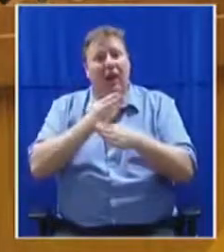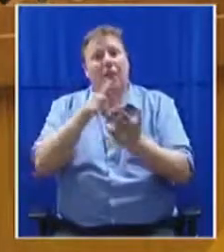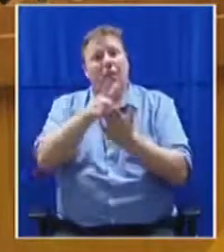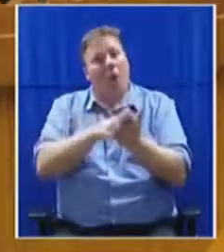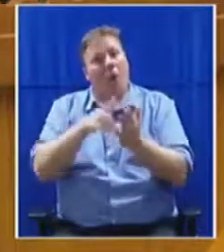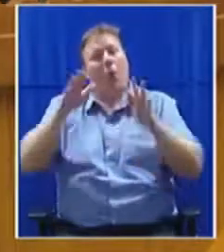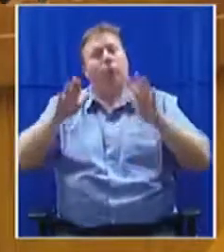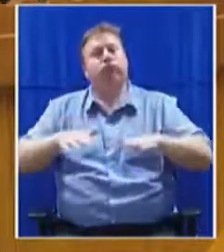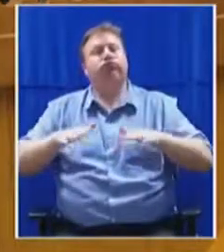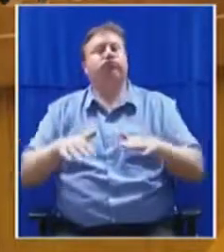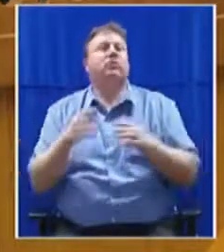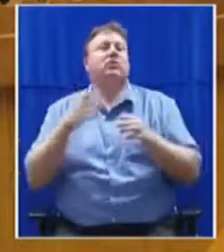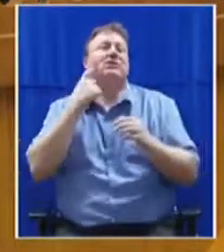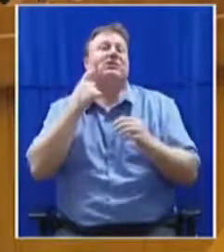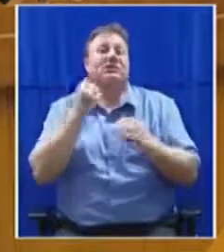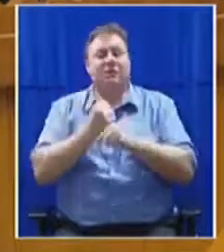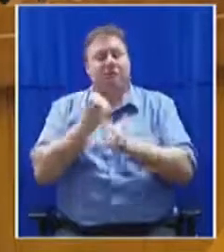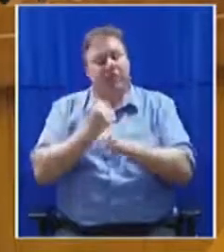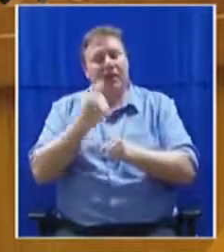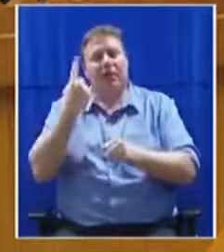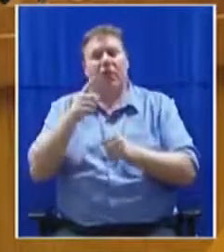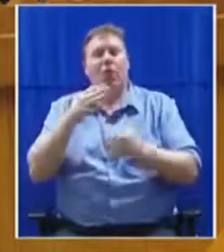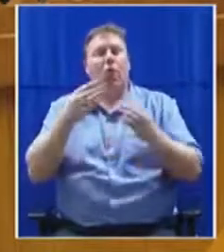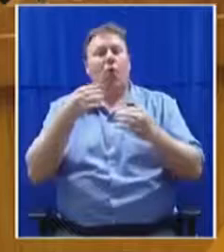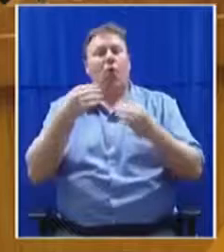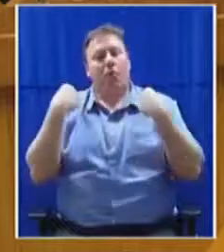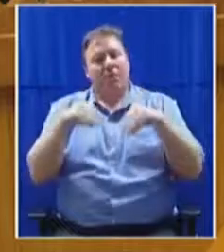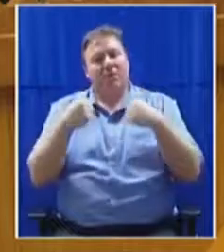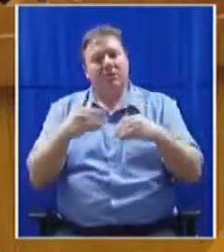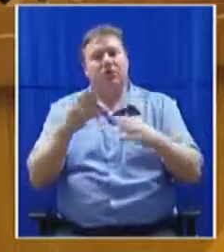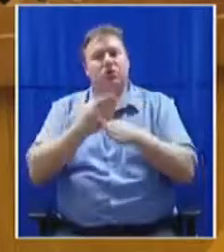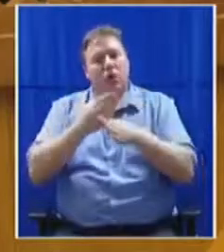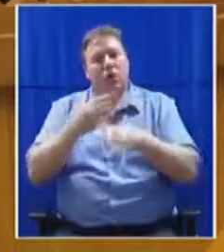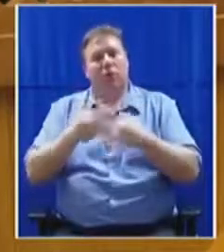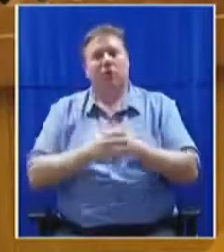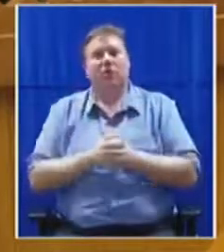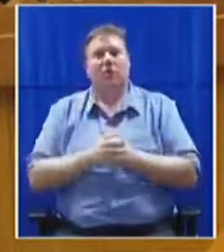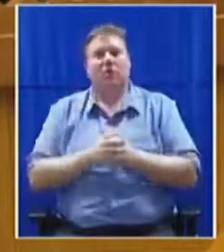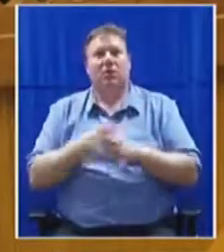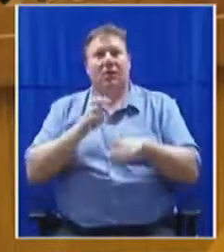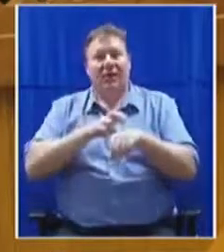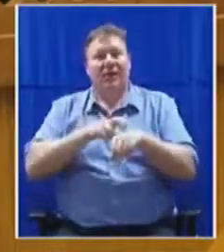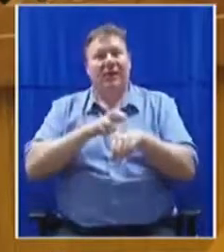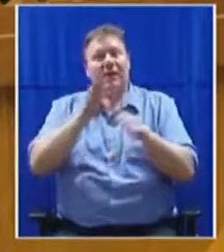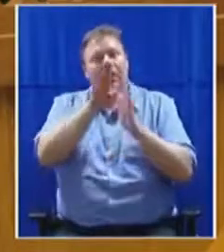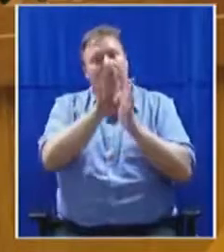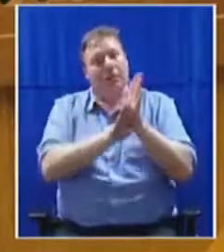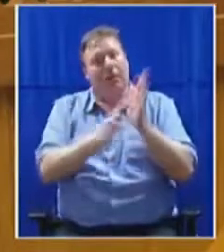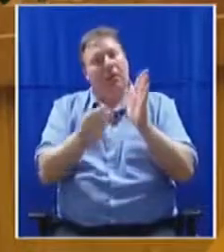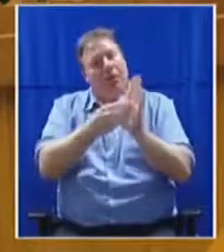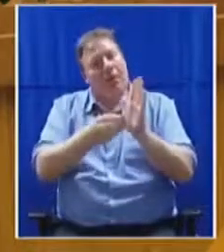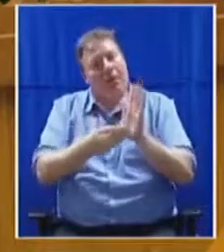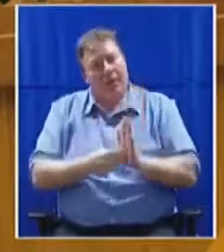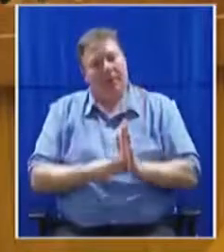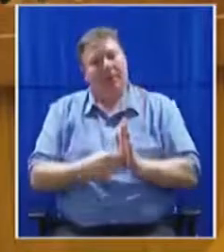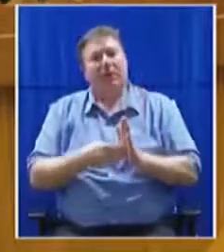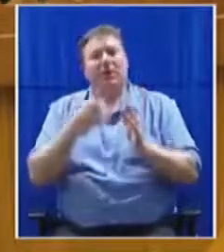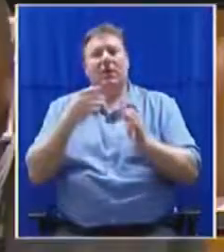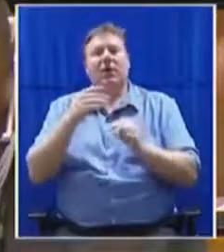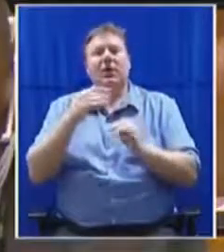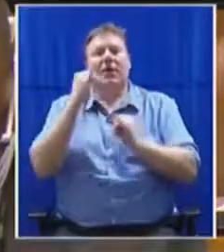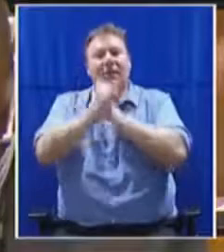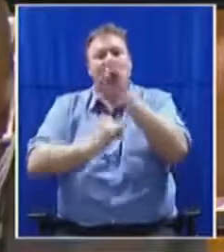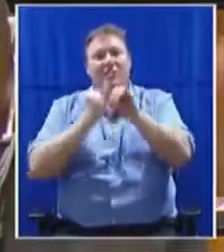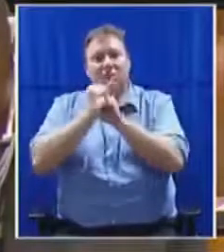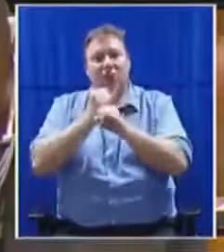which business can create jobs. We must pass the DA's jobs bill, which contains a wide variety of incentives for foreign companies and